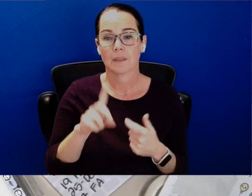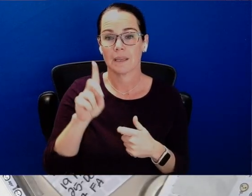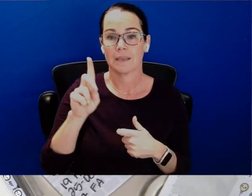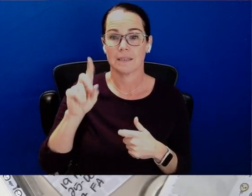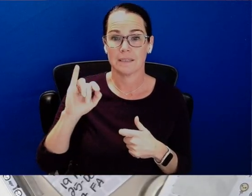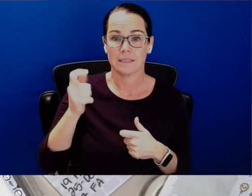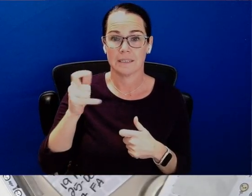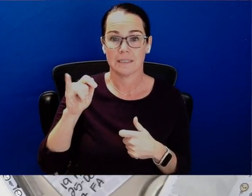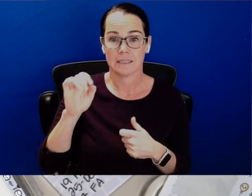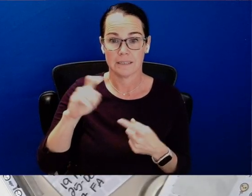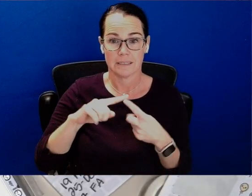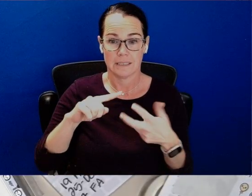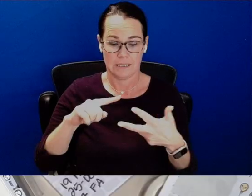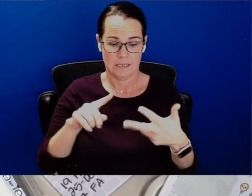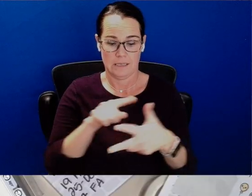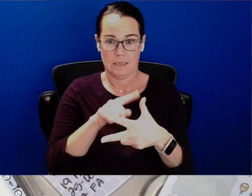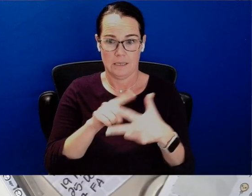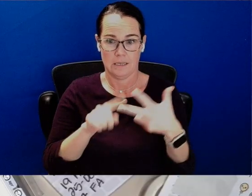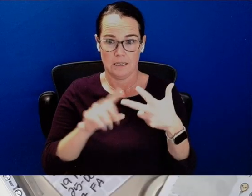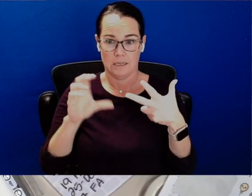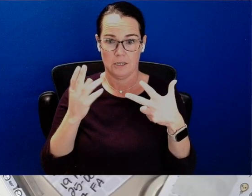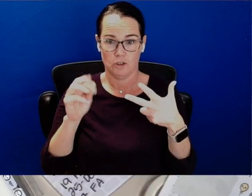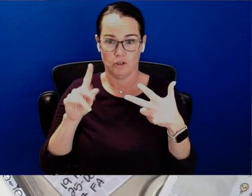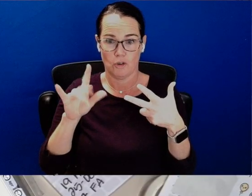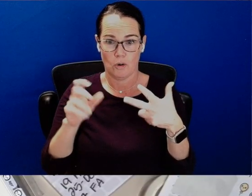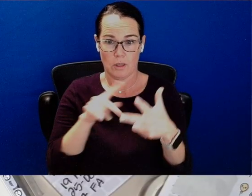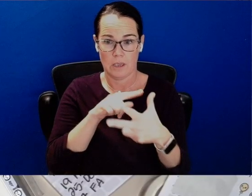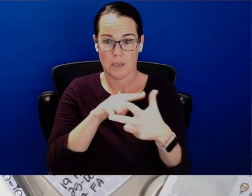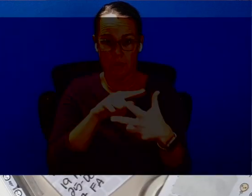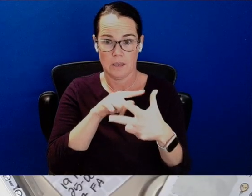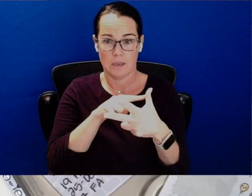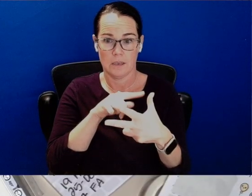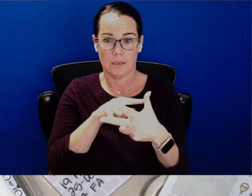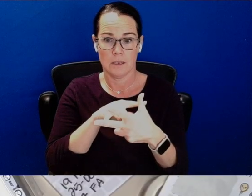Dixie and Charlie are both